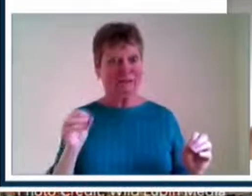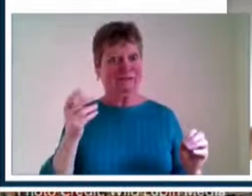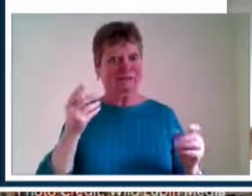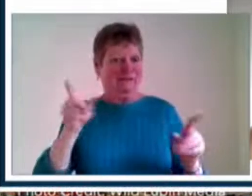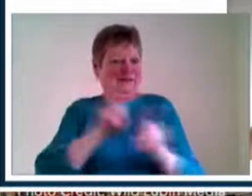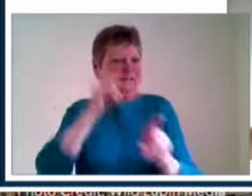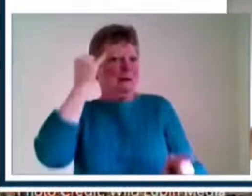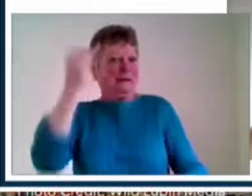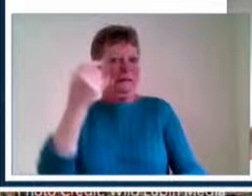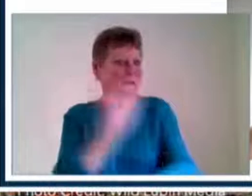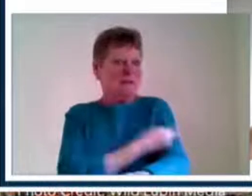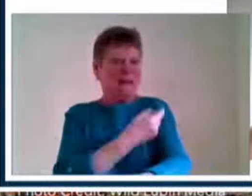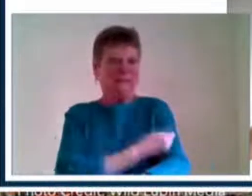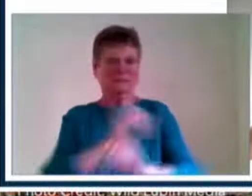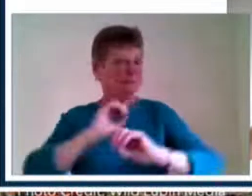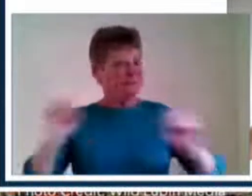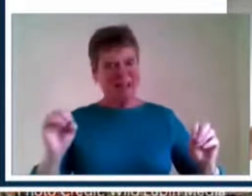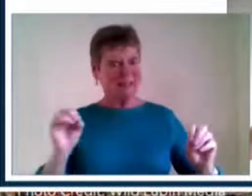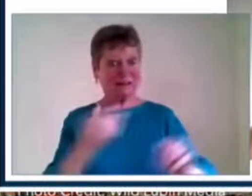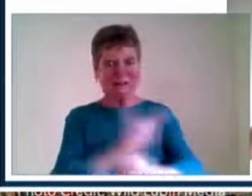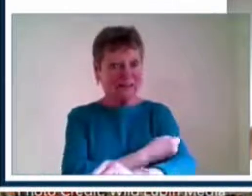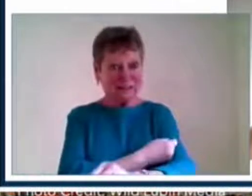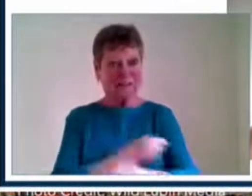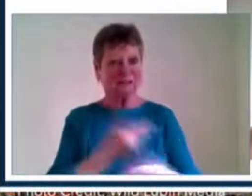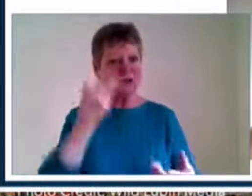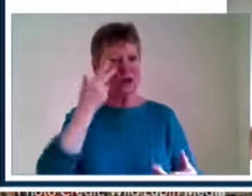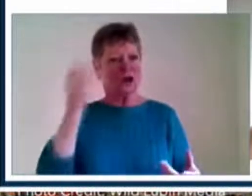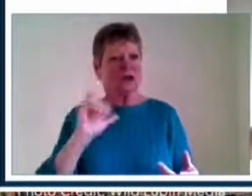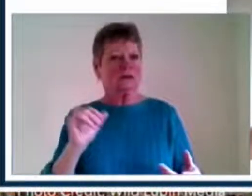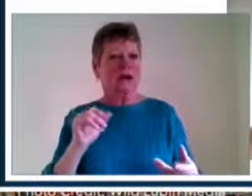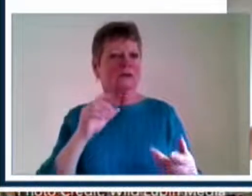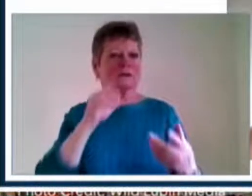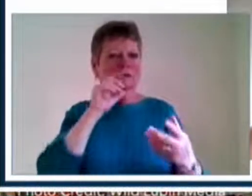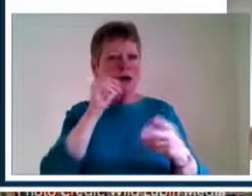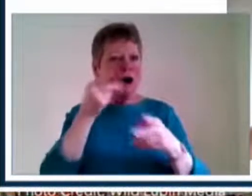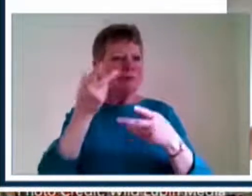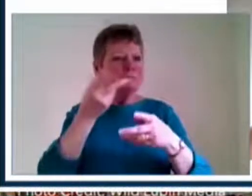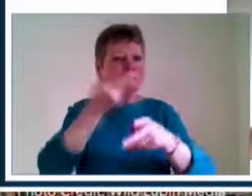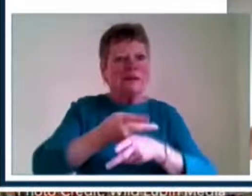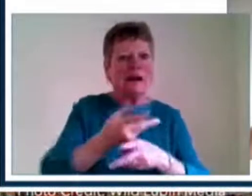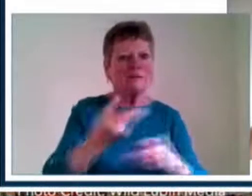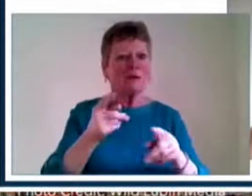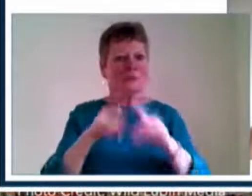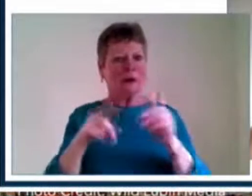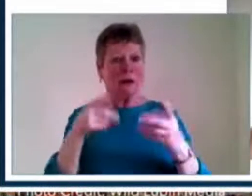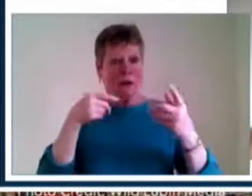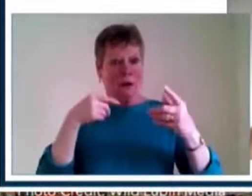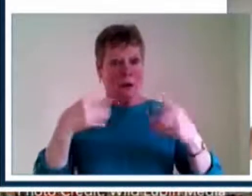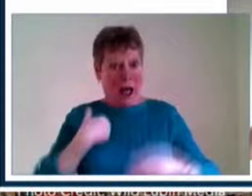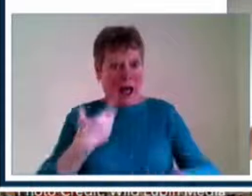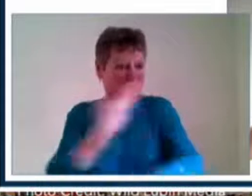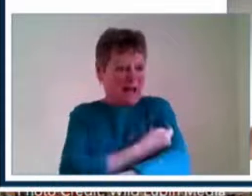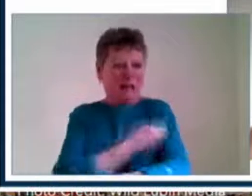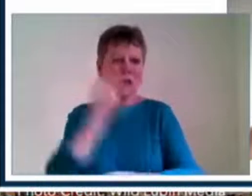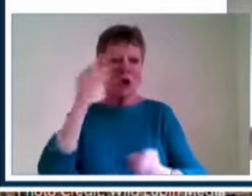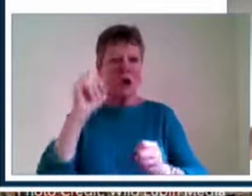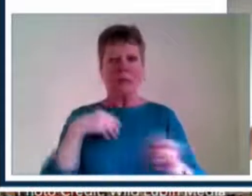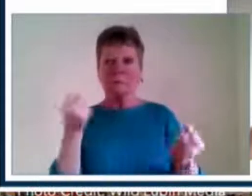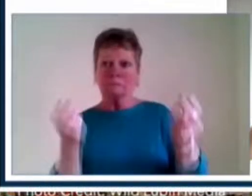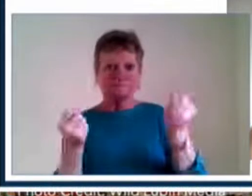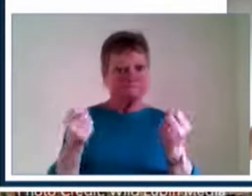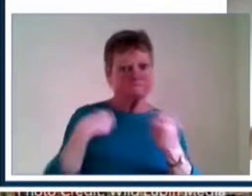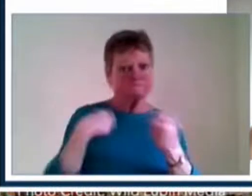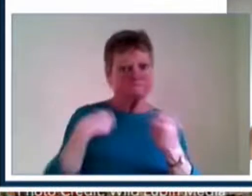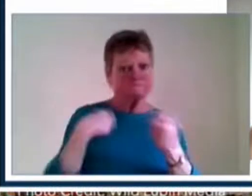Wearing a mask and keeping your distance is like driving safely and following the rules of the road. And when those around you also